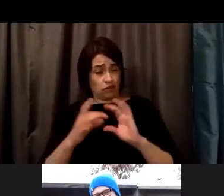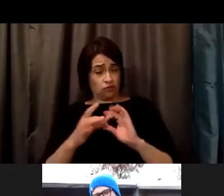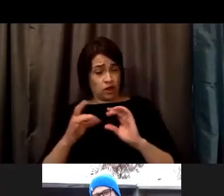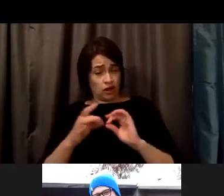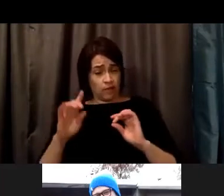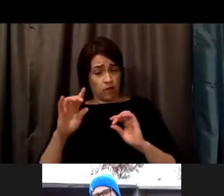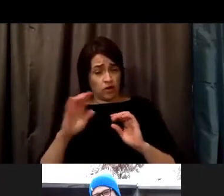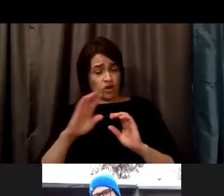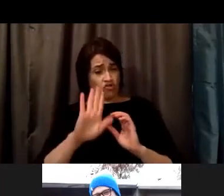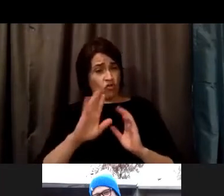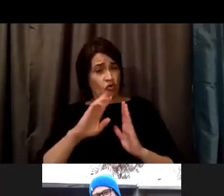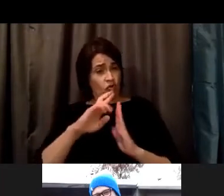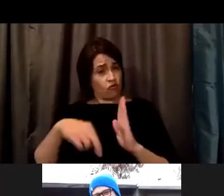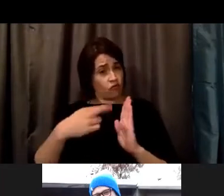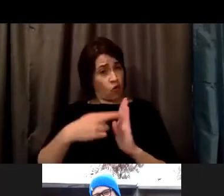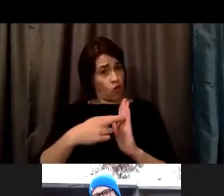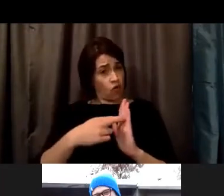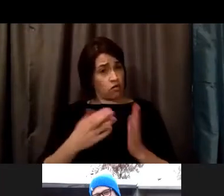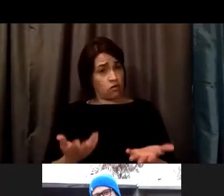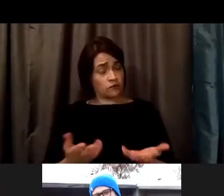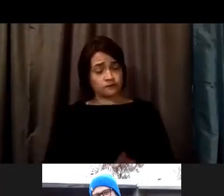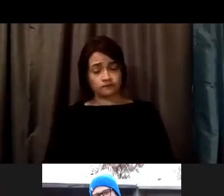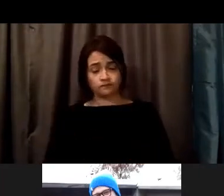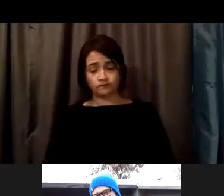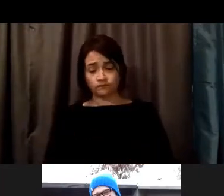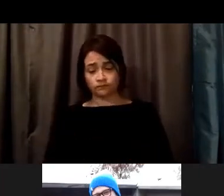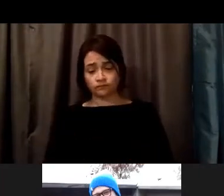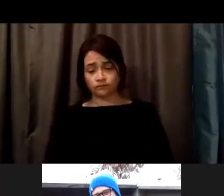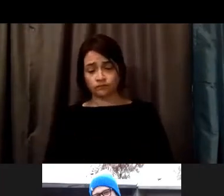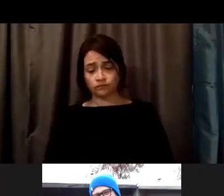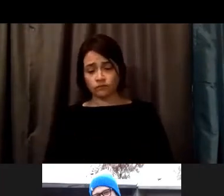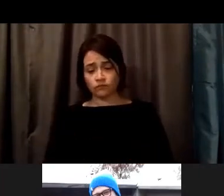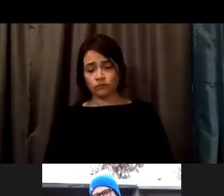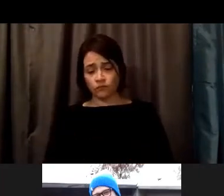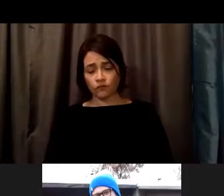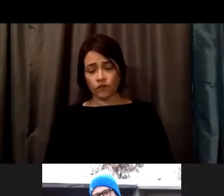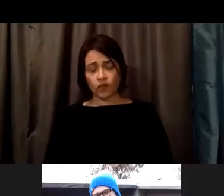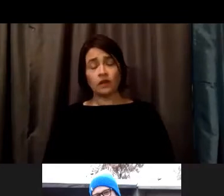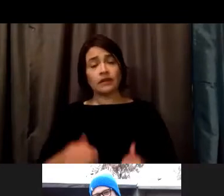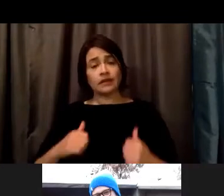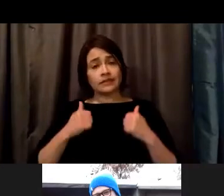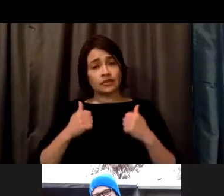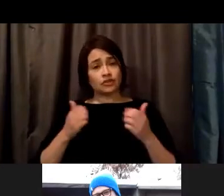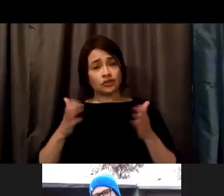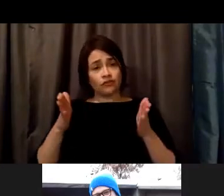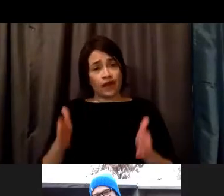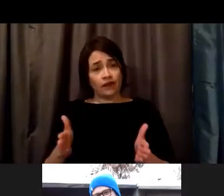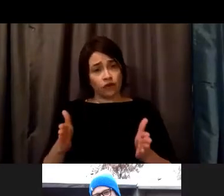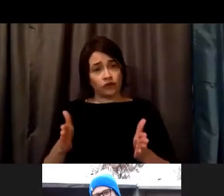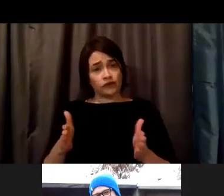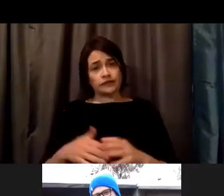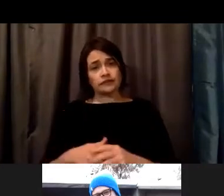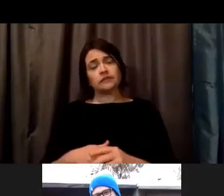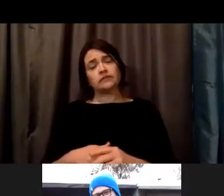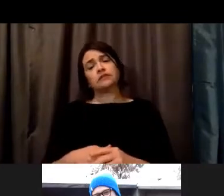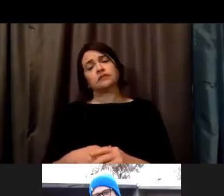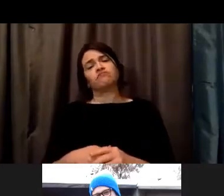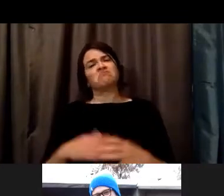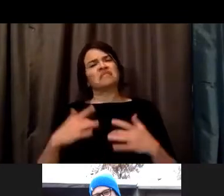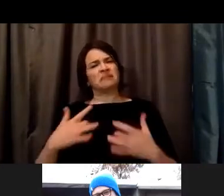Yeah, for the most part, survivors typically break down into two